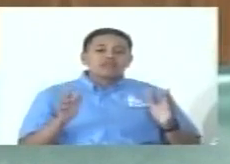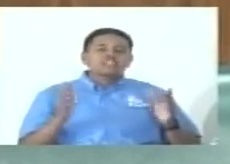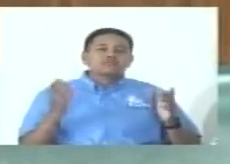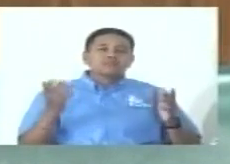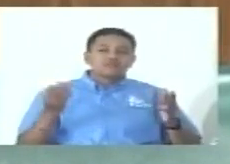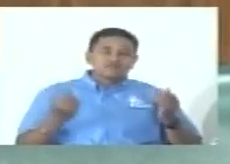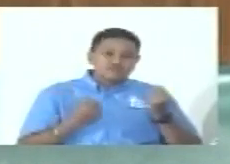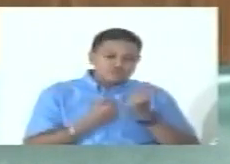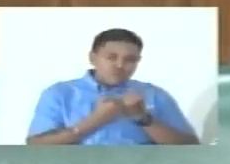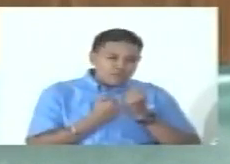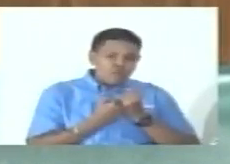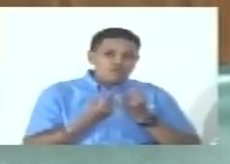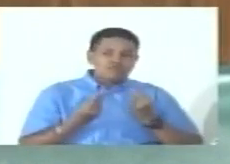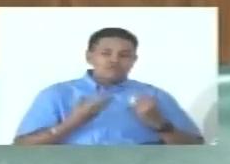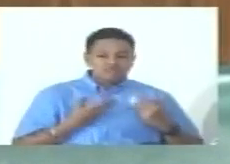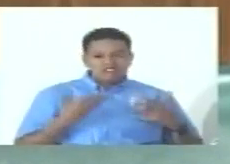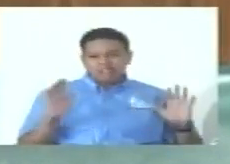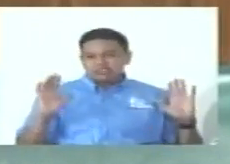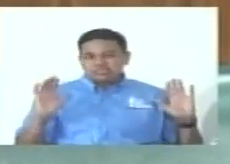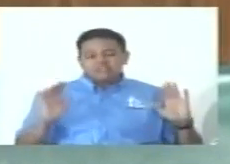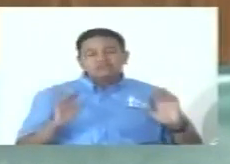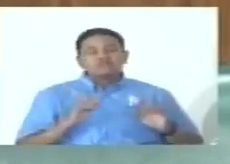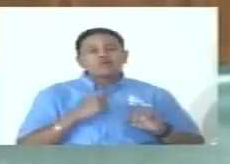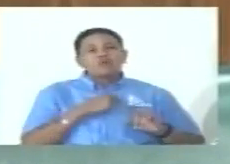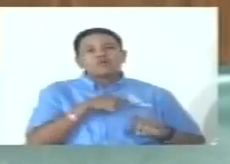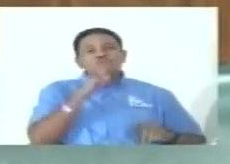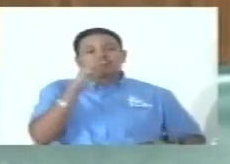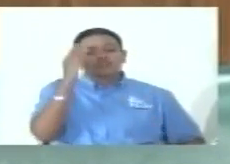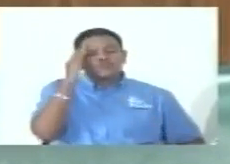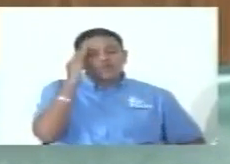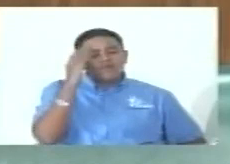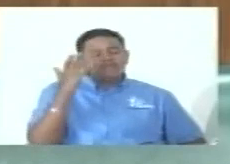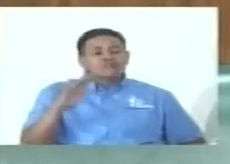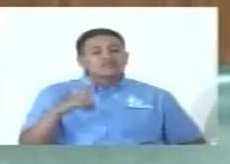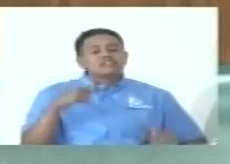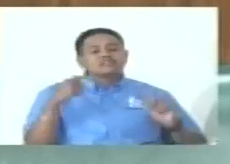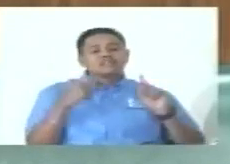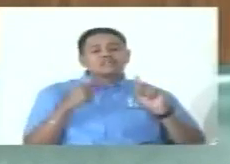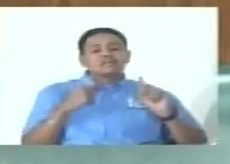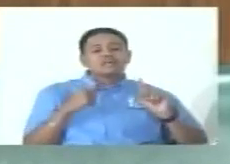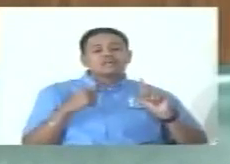were alerted that he was